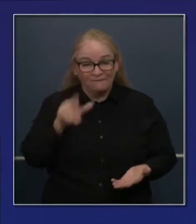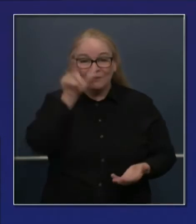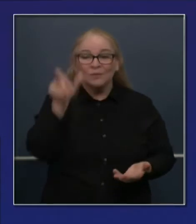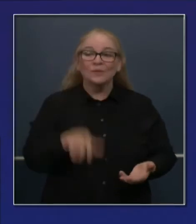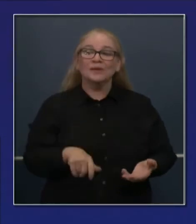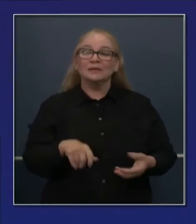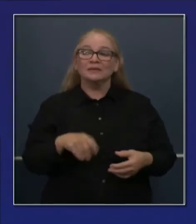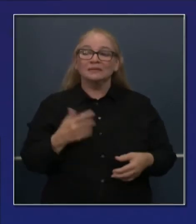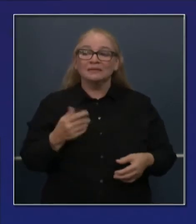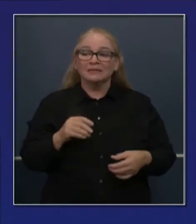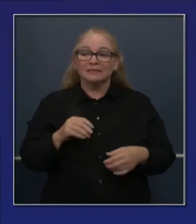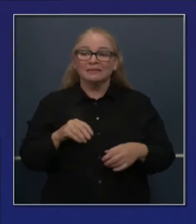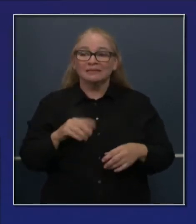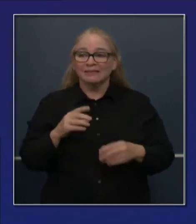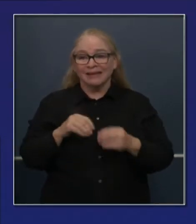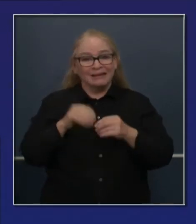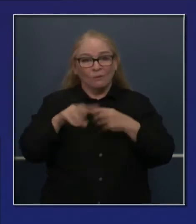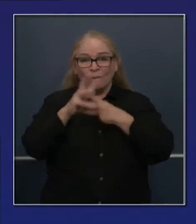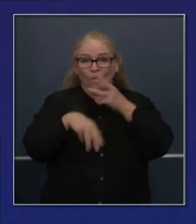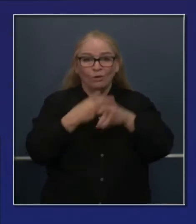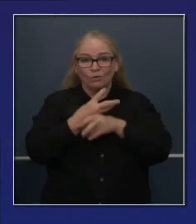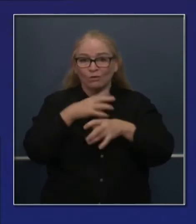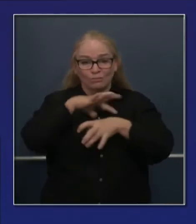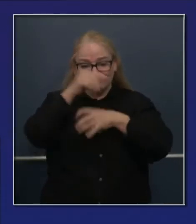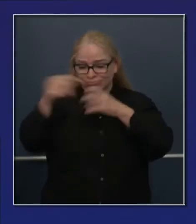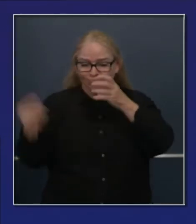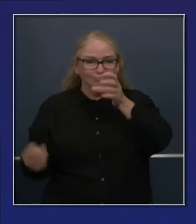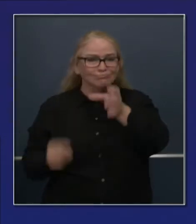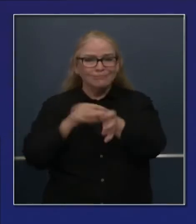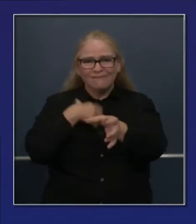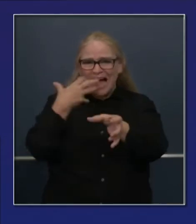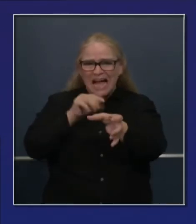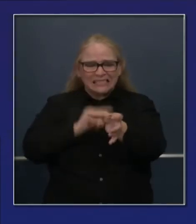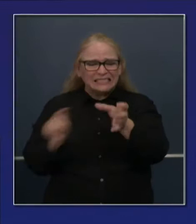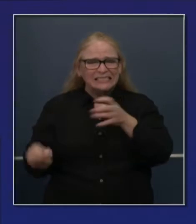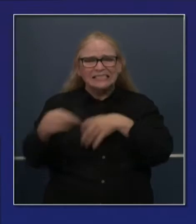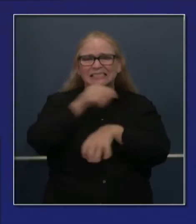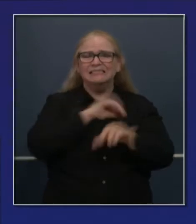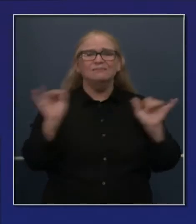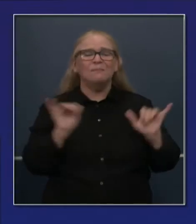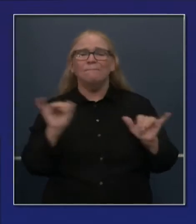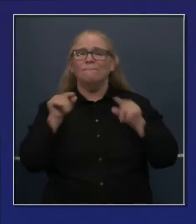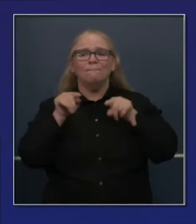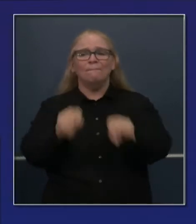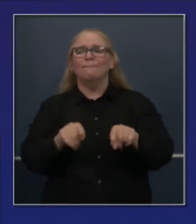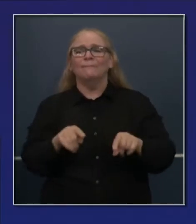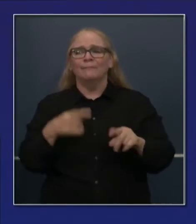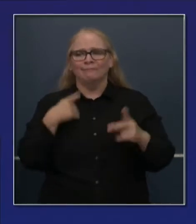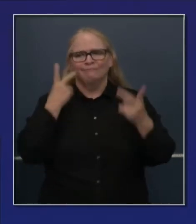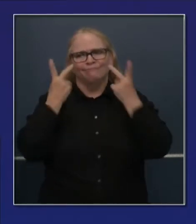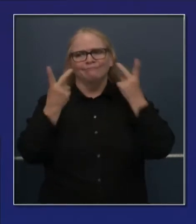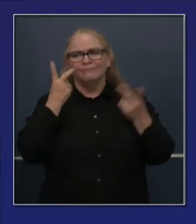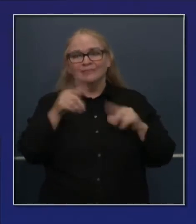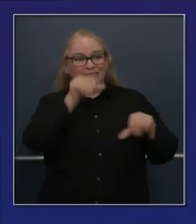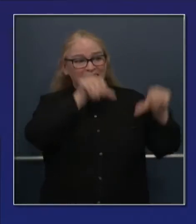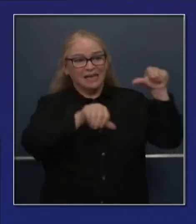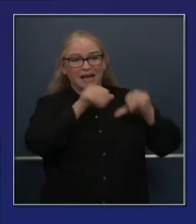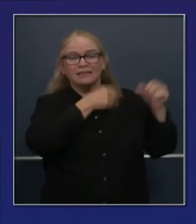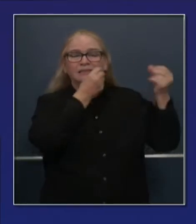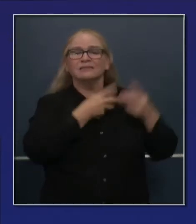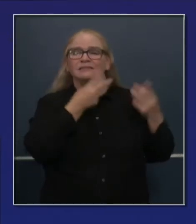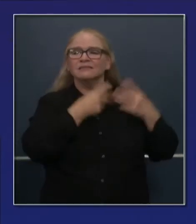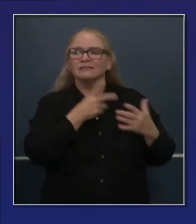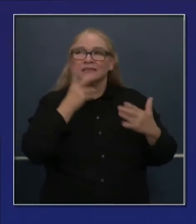our hemisphere in our lifetime. Quite the contrary. And this is exactly what so many scientists have predicted